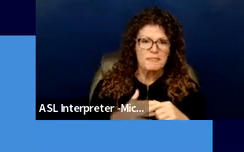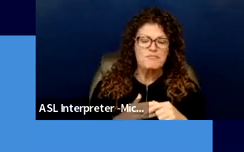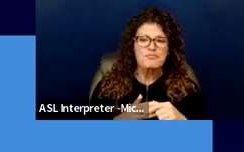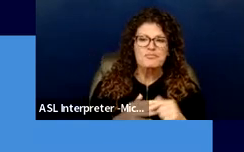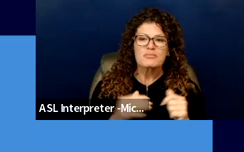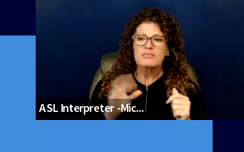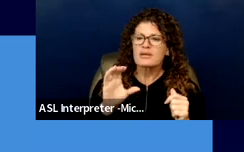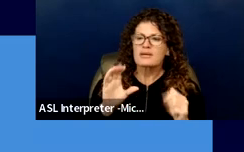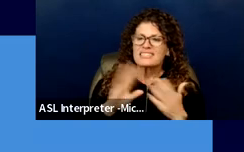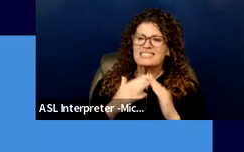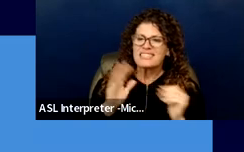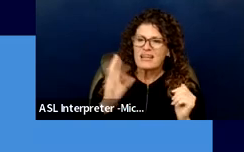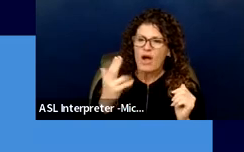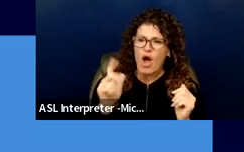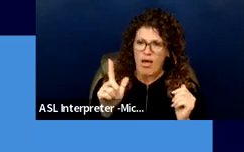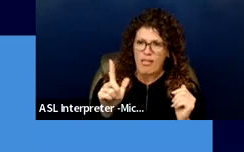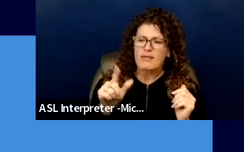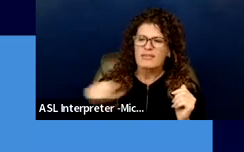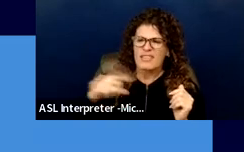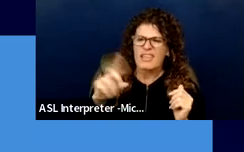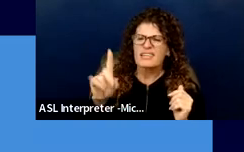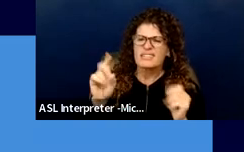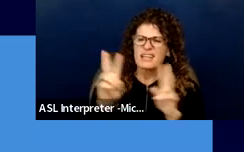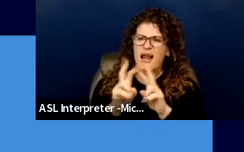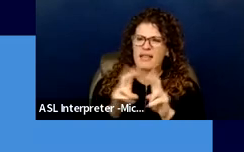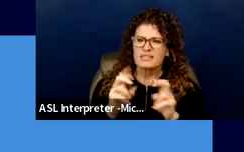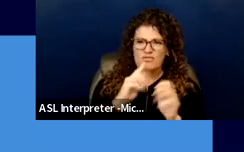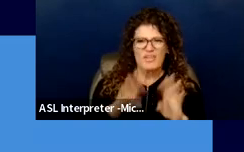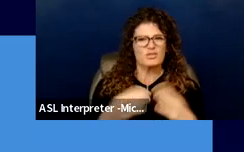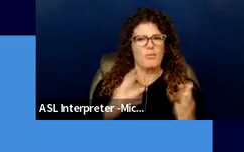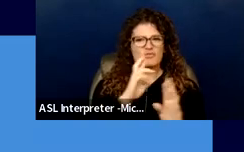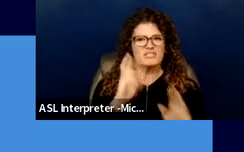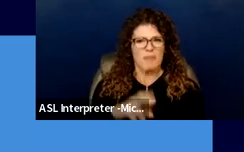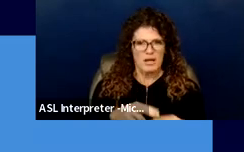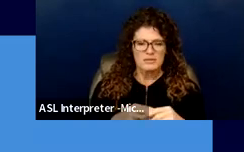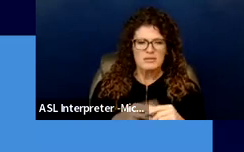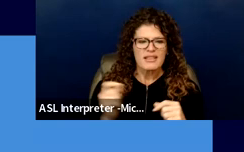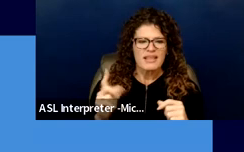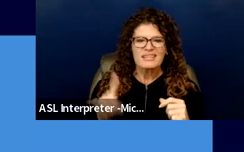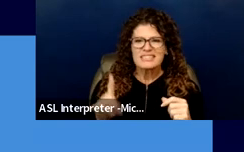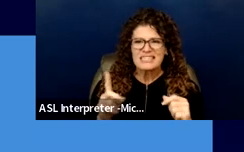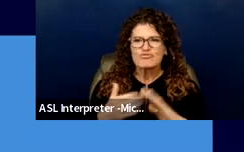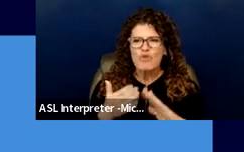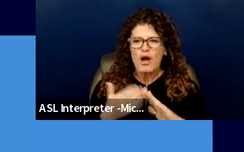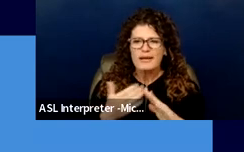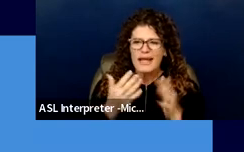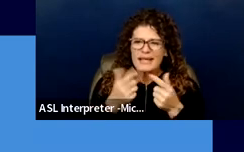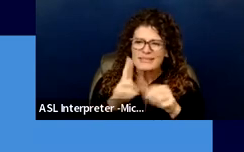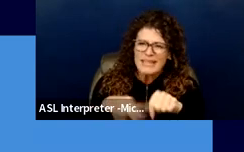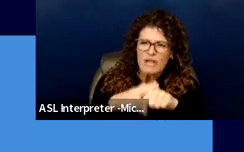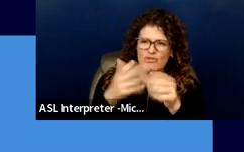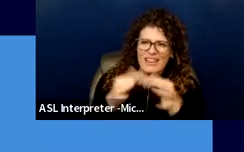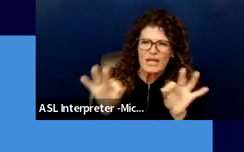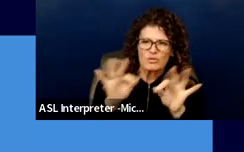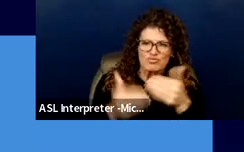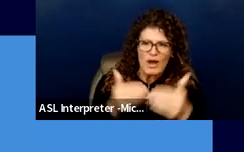Hall did some analysis of these open response questions. They ran a natural language processing algorithm to